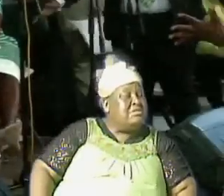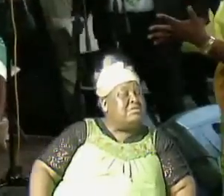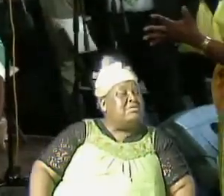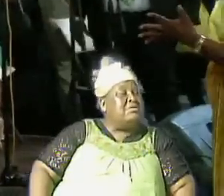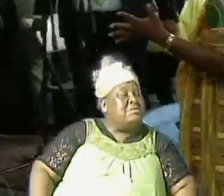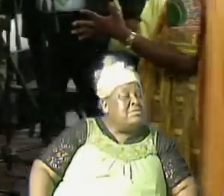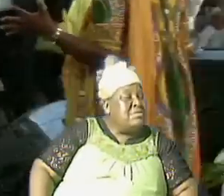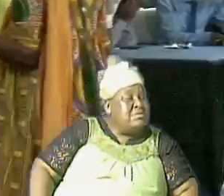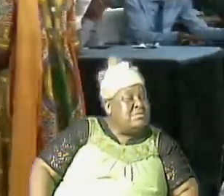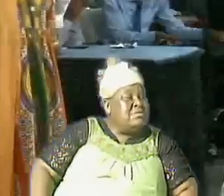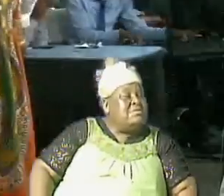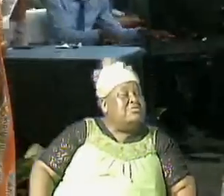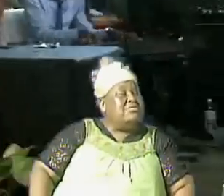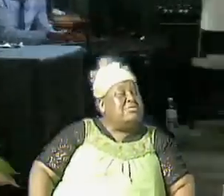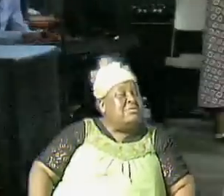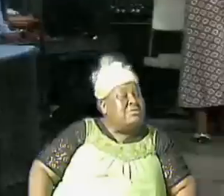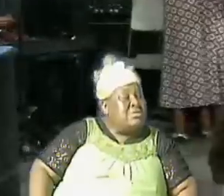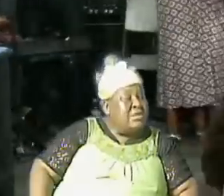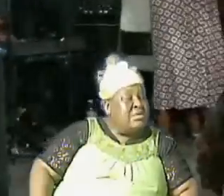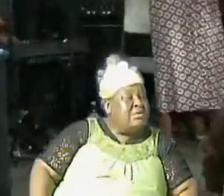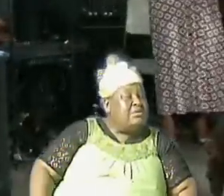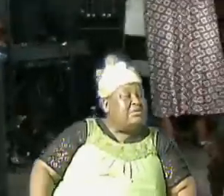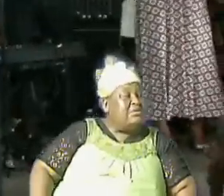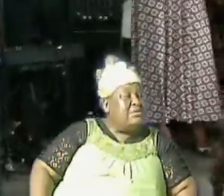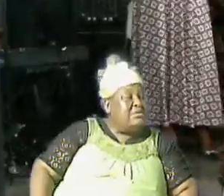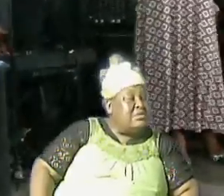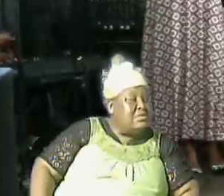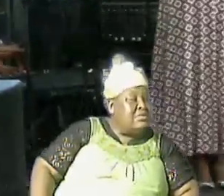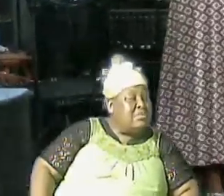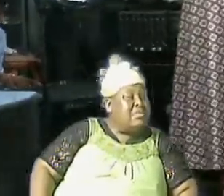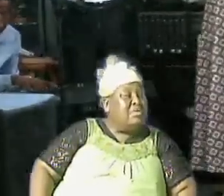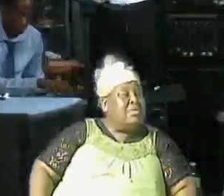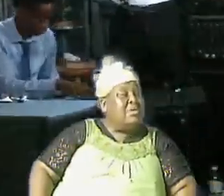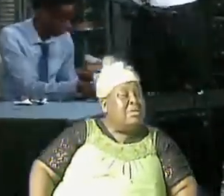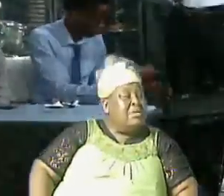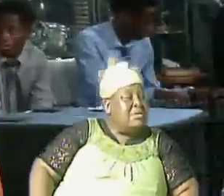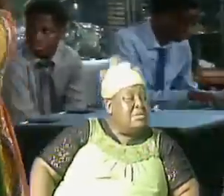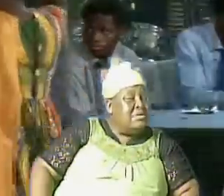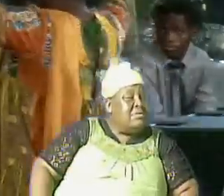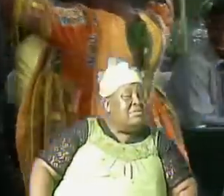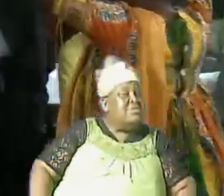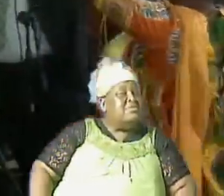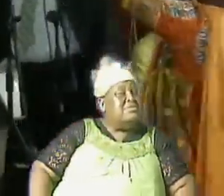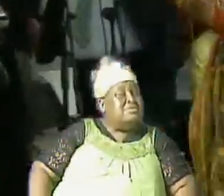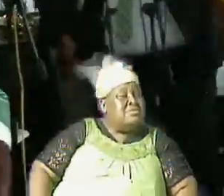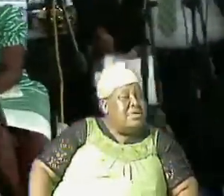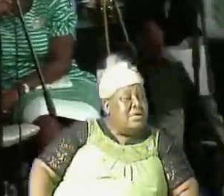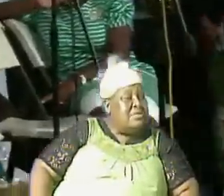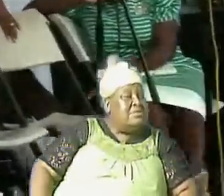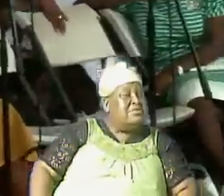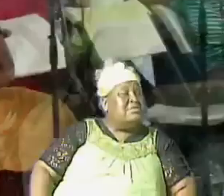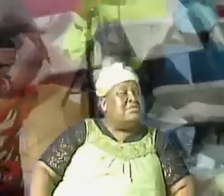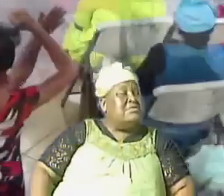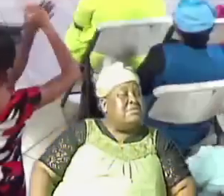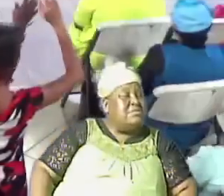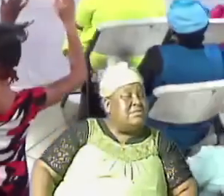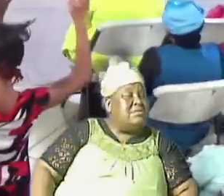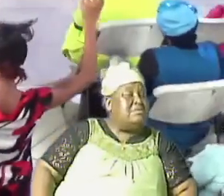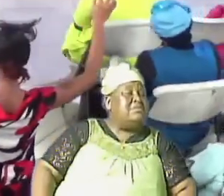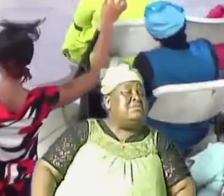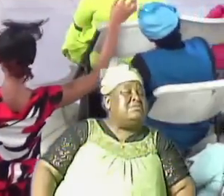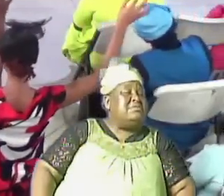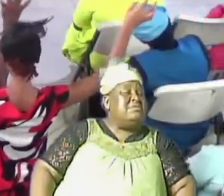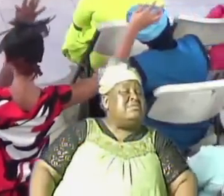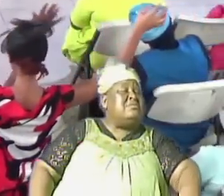Mashato kosa tayama kelo boshita halabakoshetaka. Hallelujah. I feel